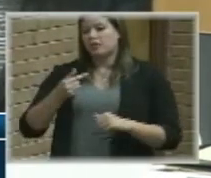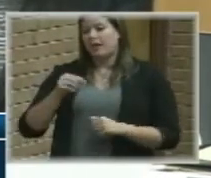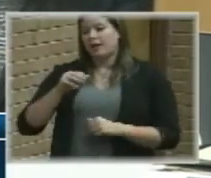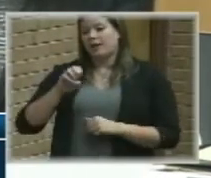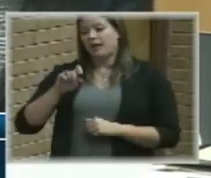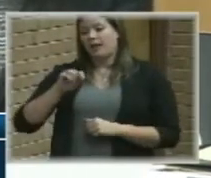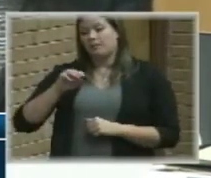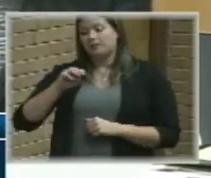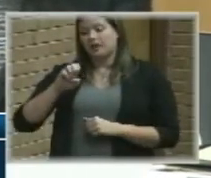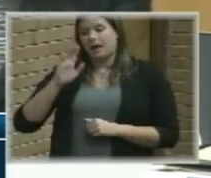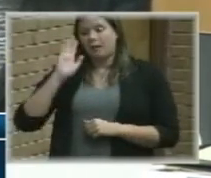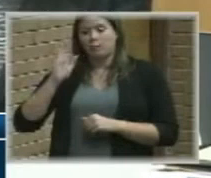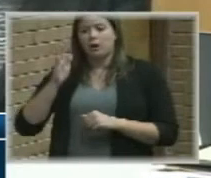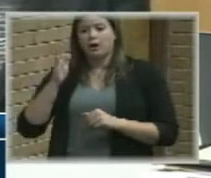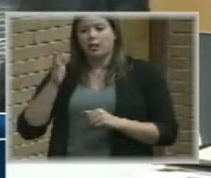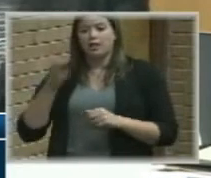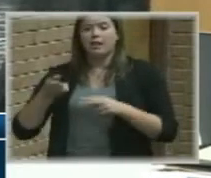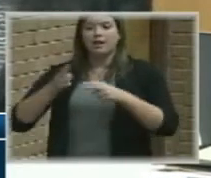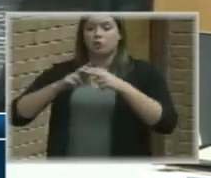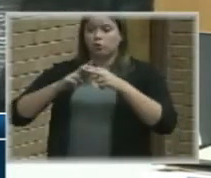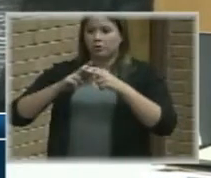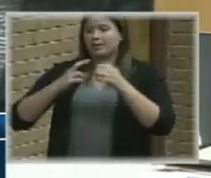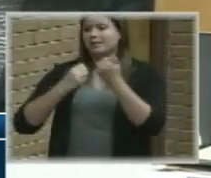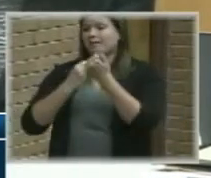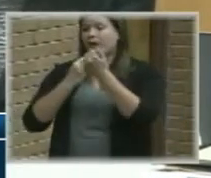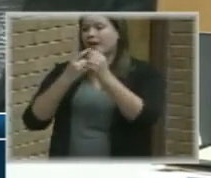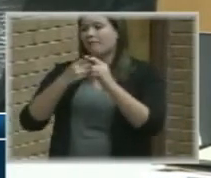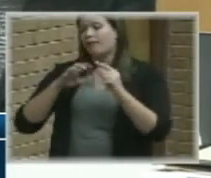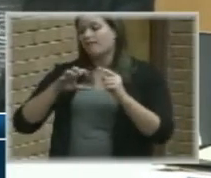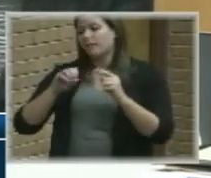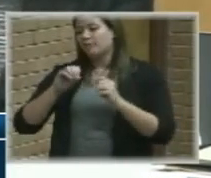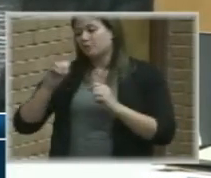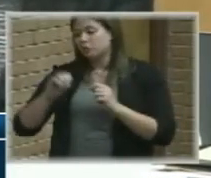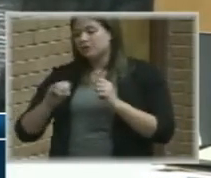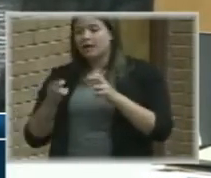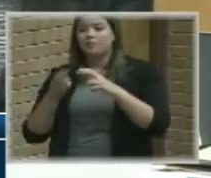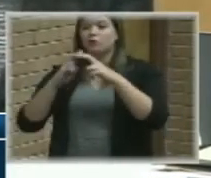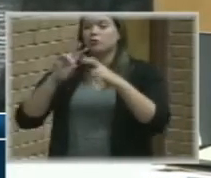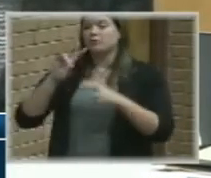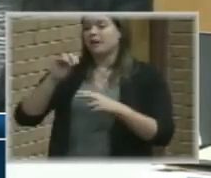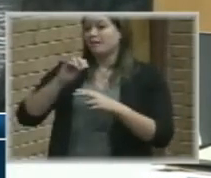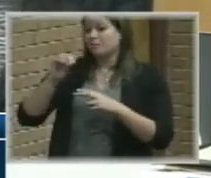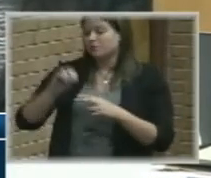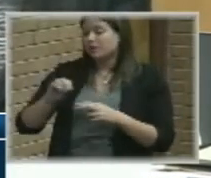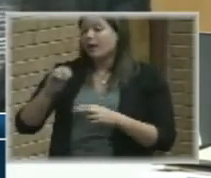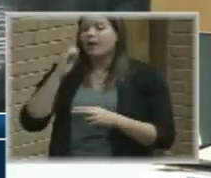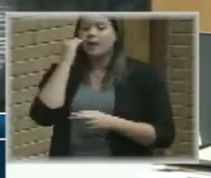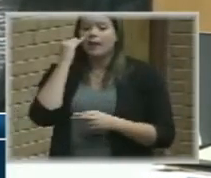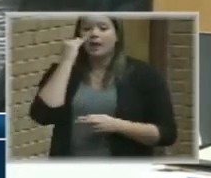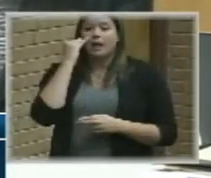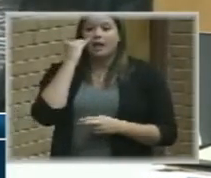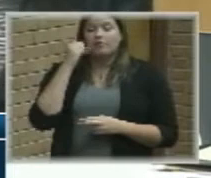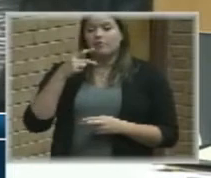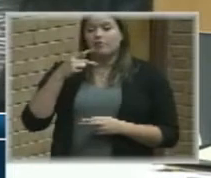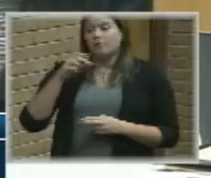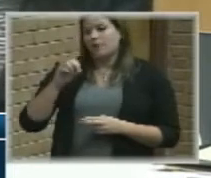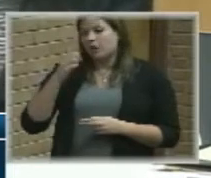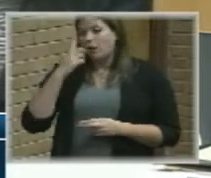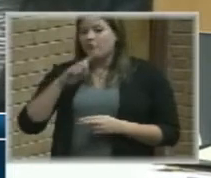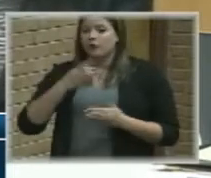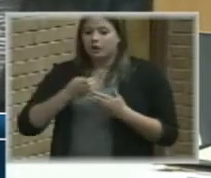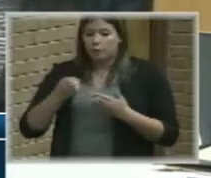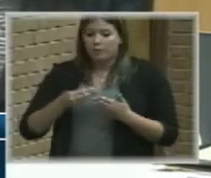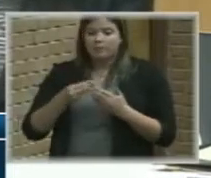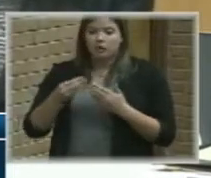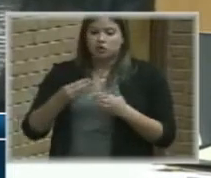will increase matching grant funding from 50% up to 70% if the PO for the equipment purchase is received